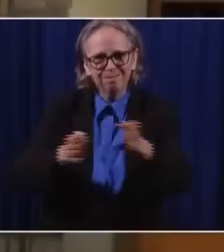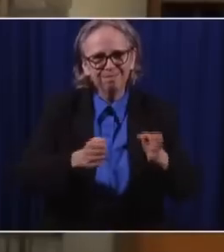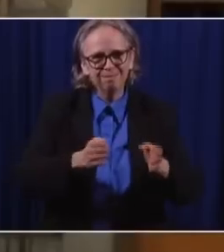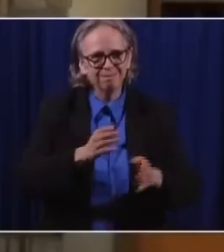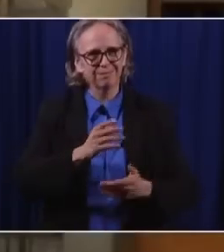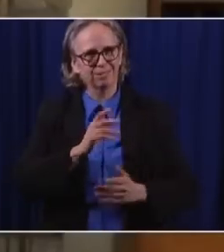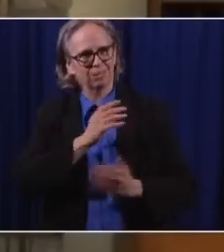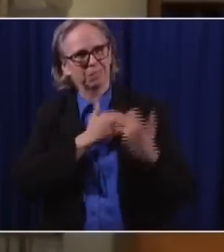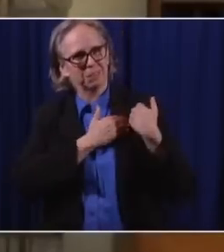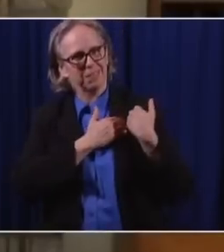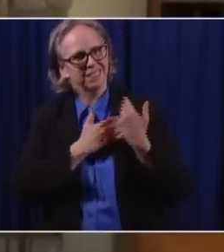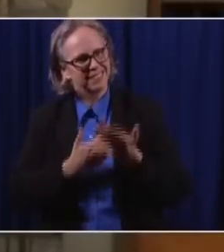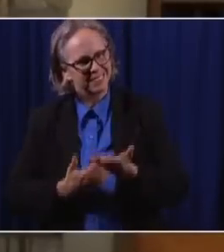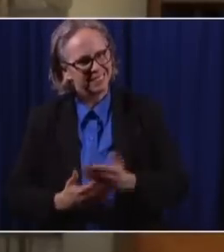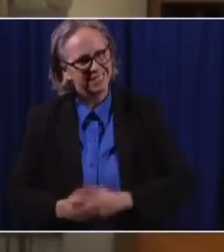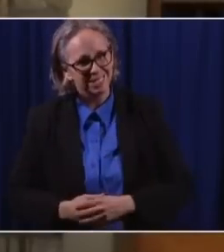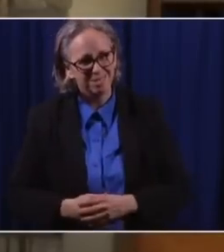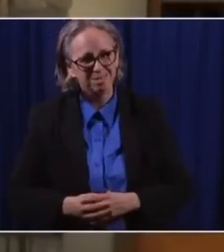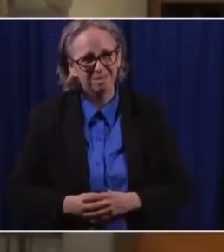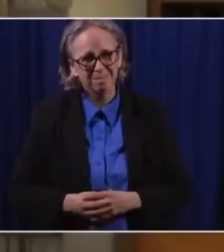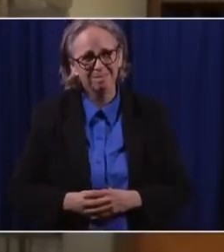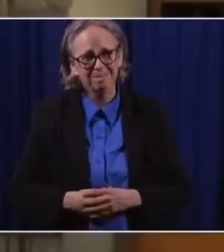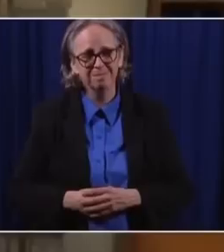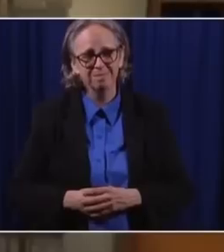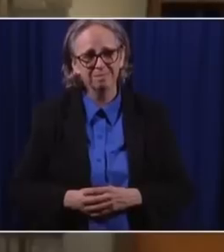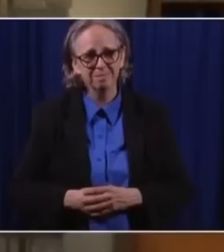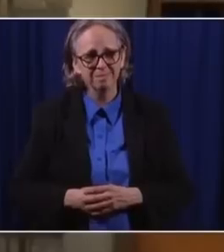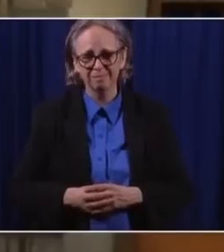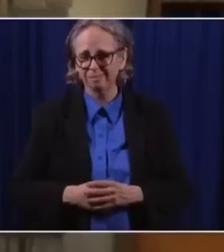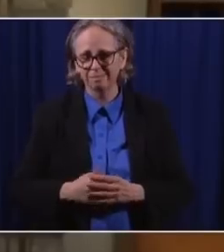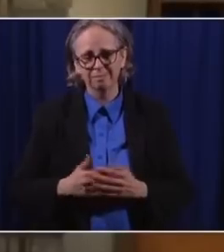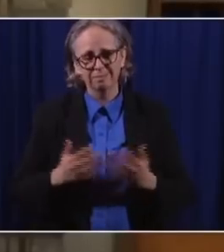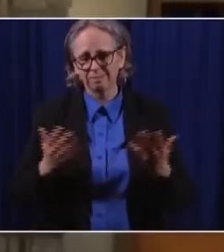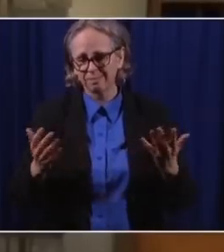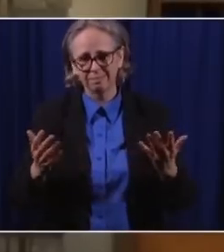where the government cannot really